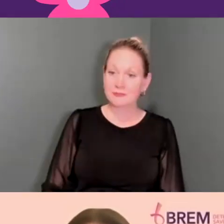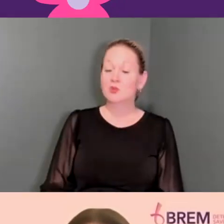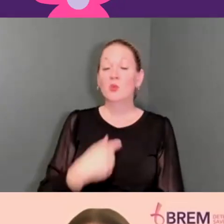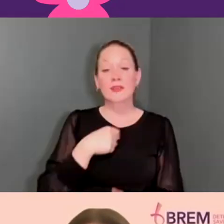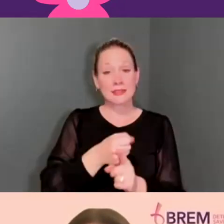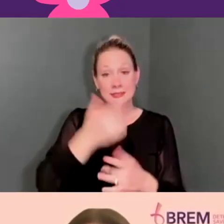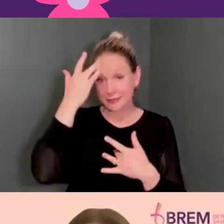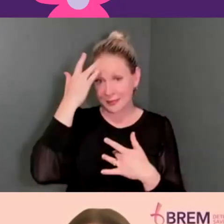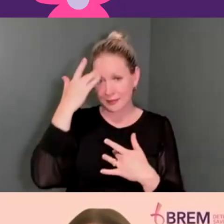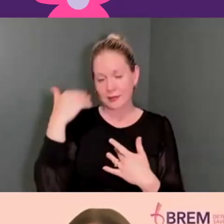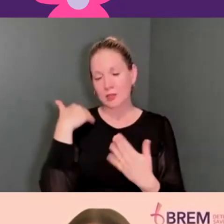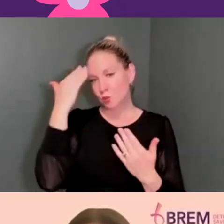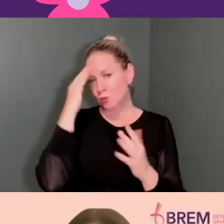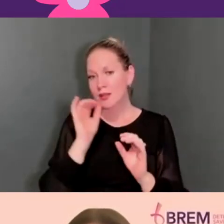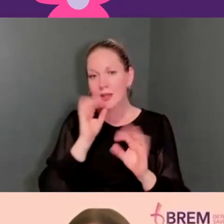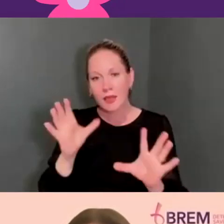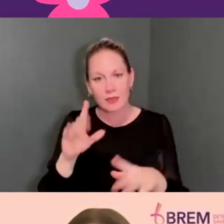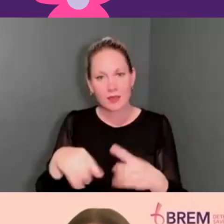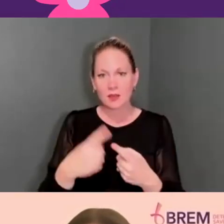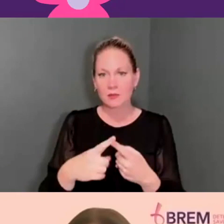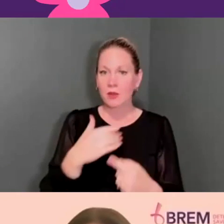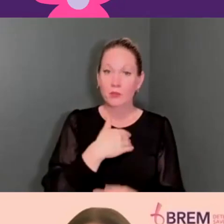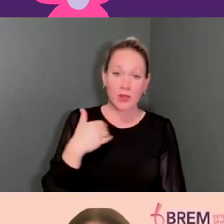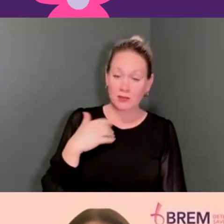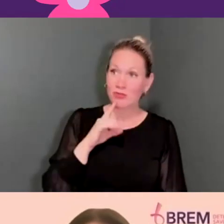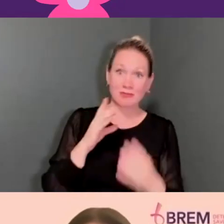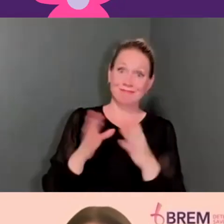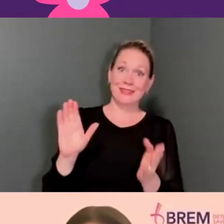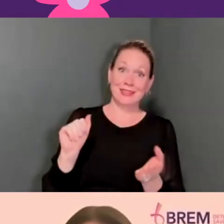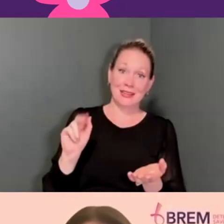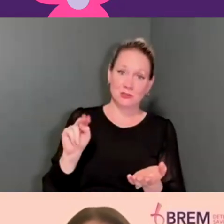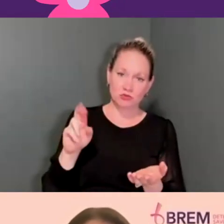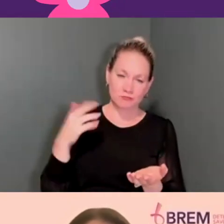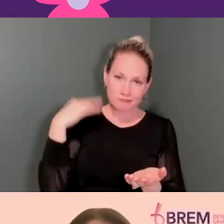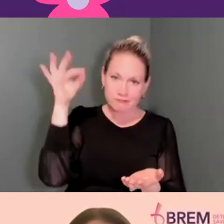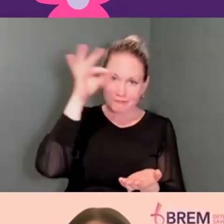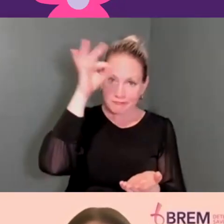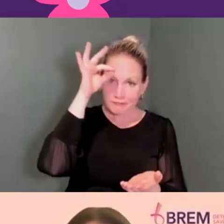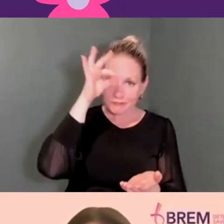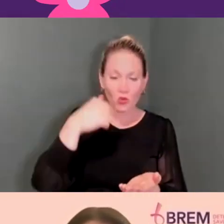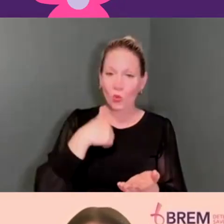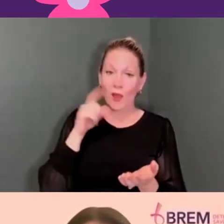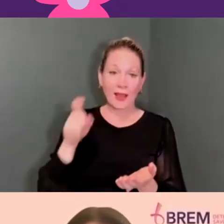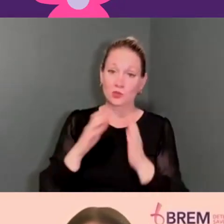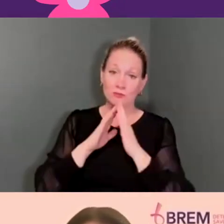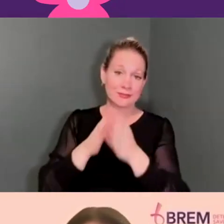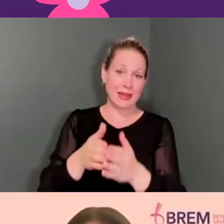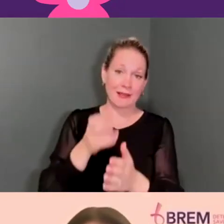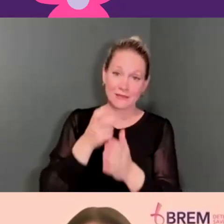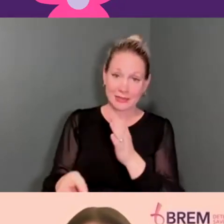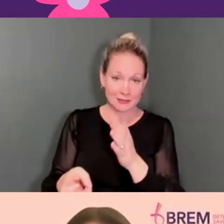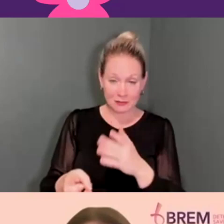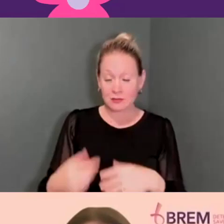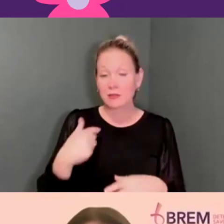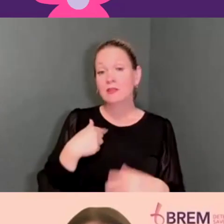know anything about breast cancer really. So I just had to dive in. And once I